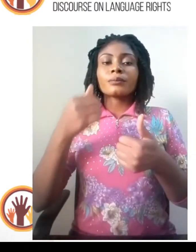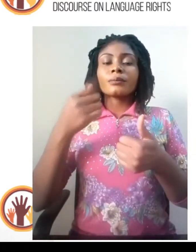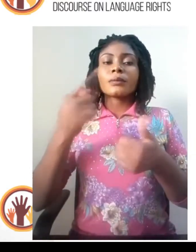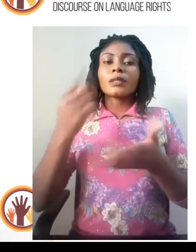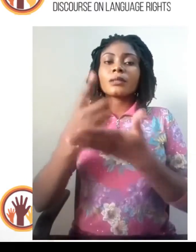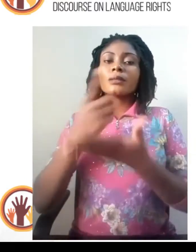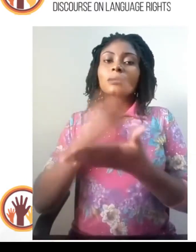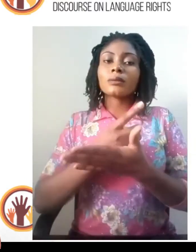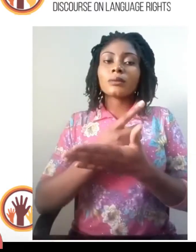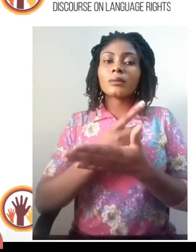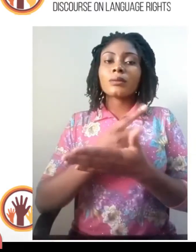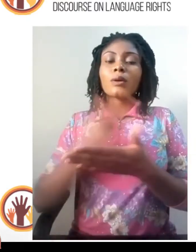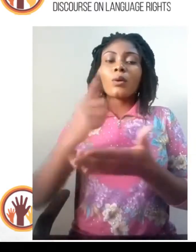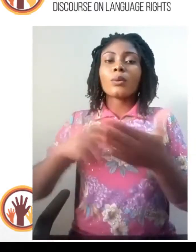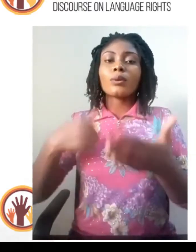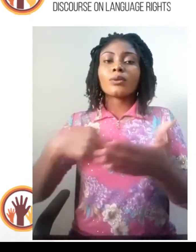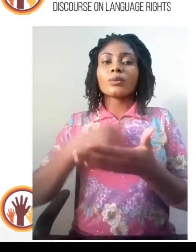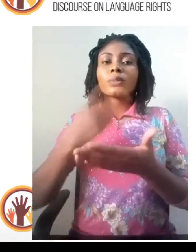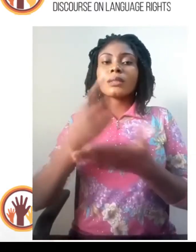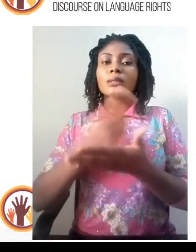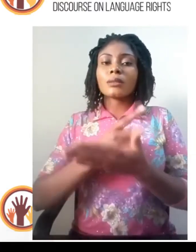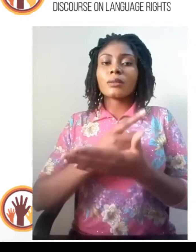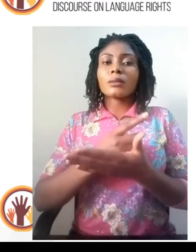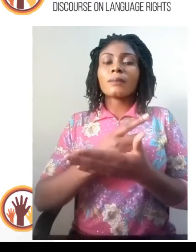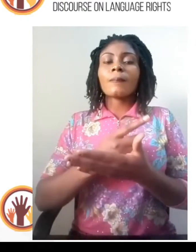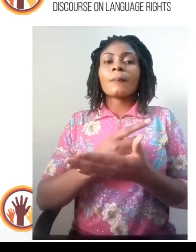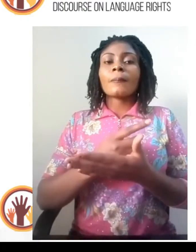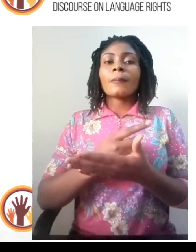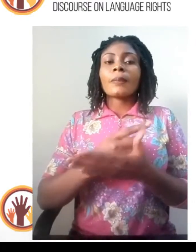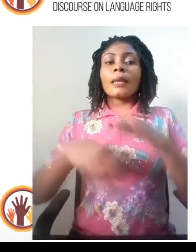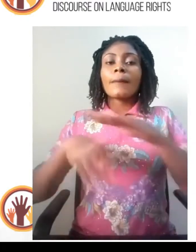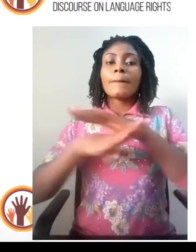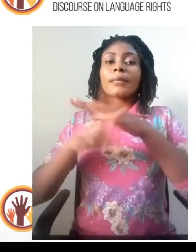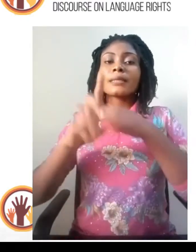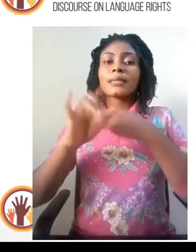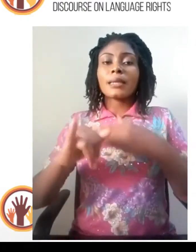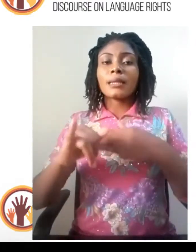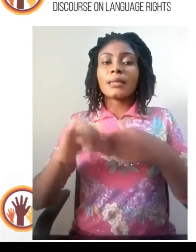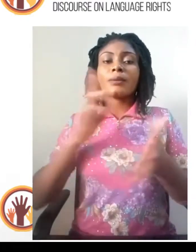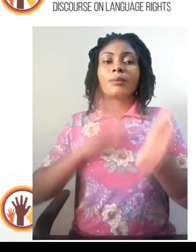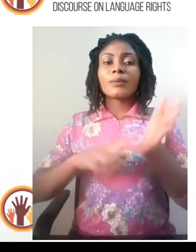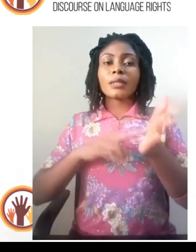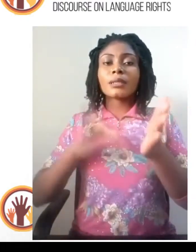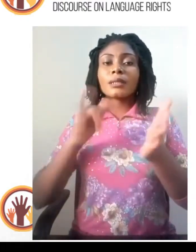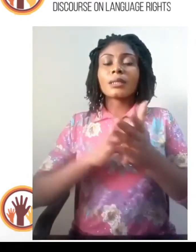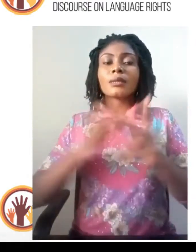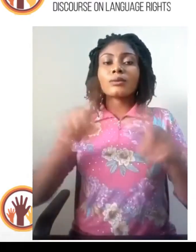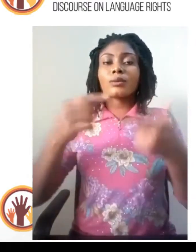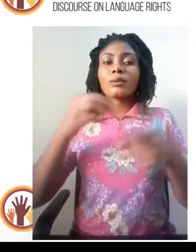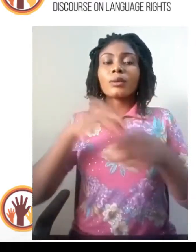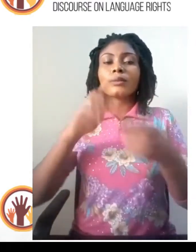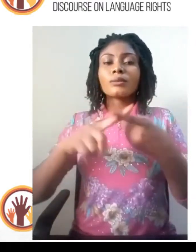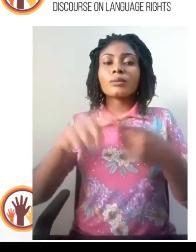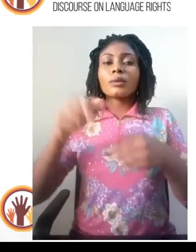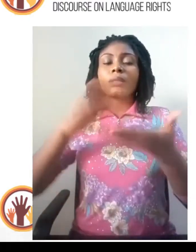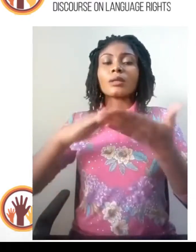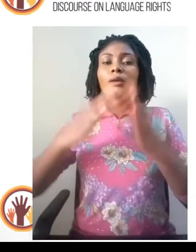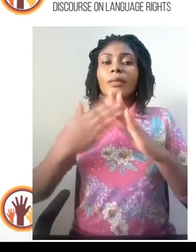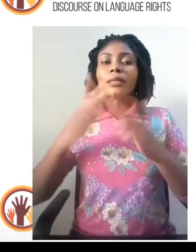discussed in this presentation. So basically, researchers who go into the communities to